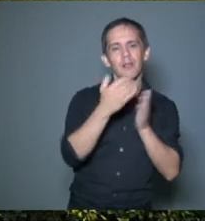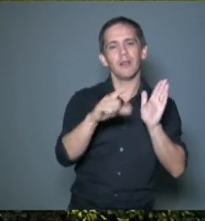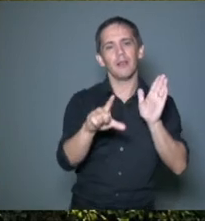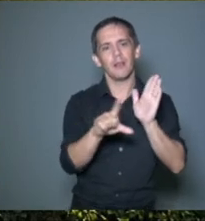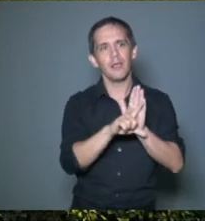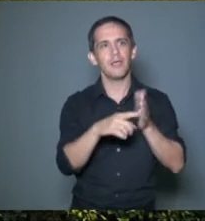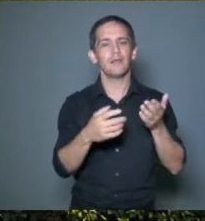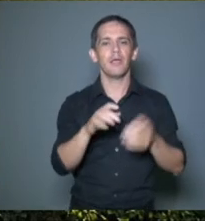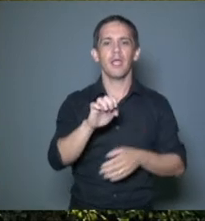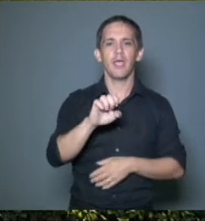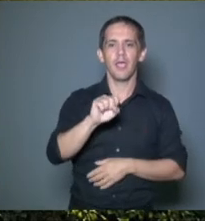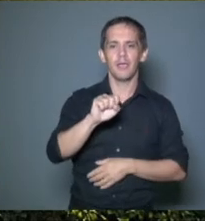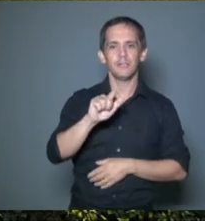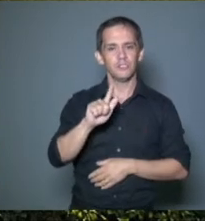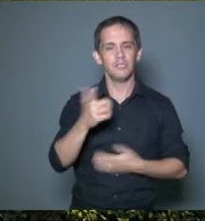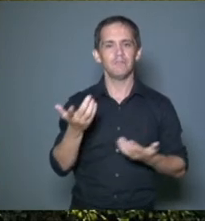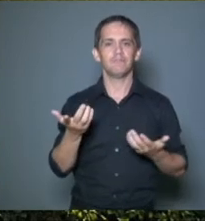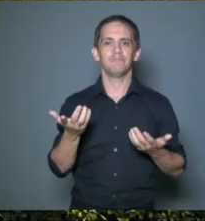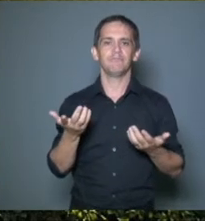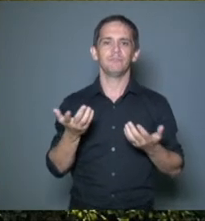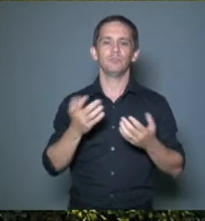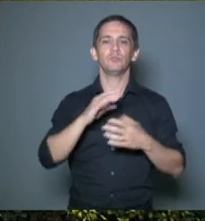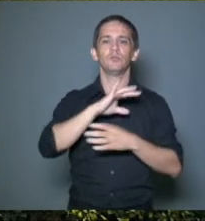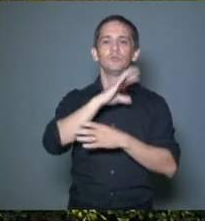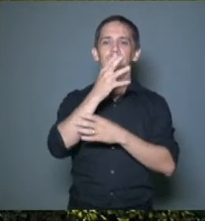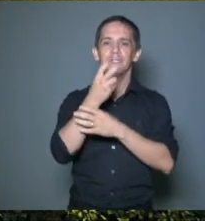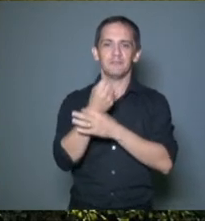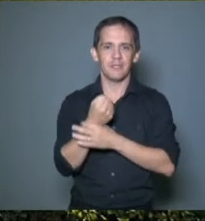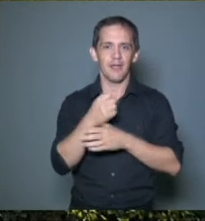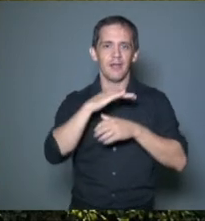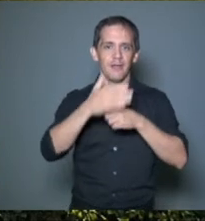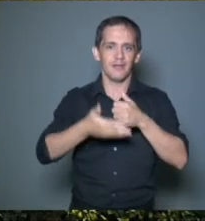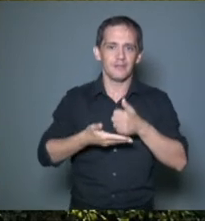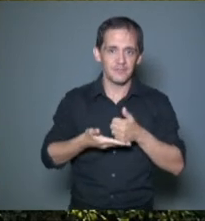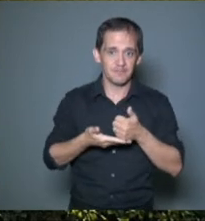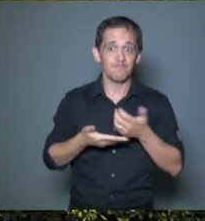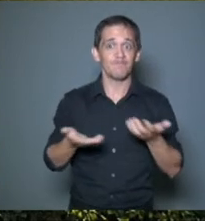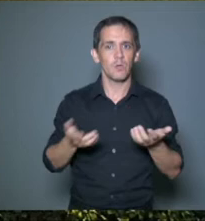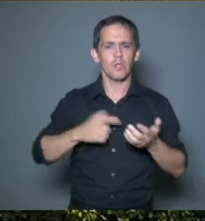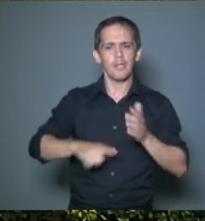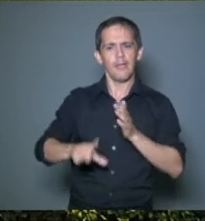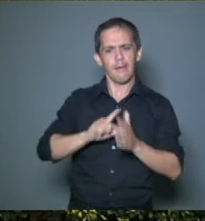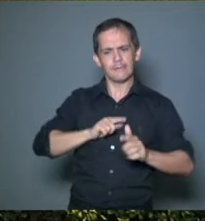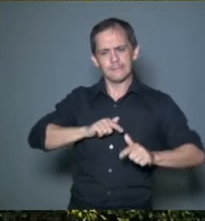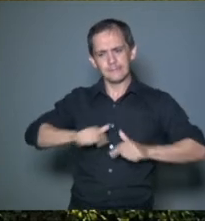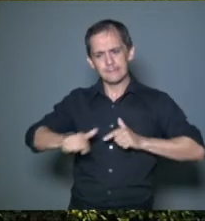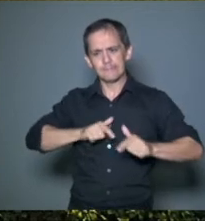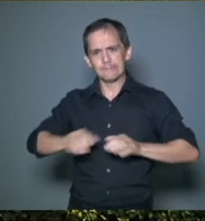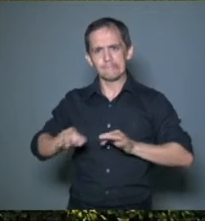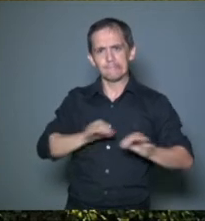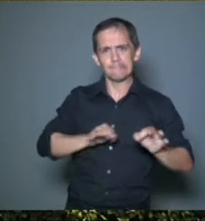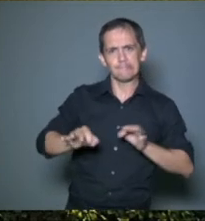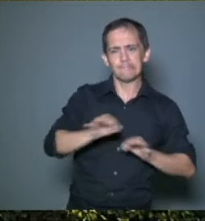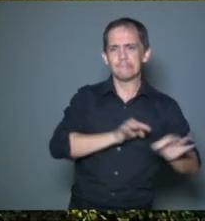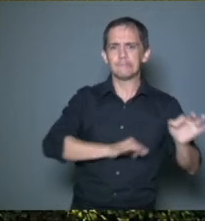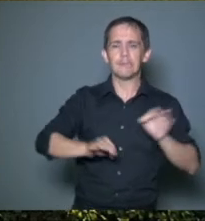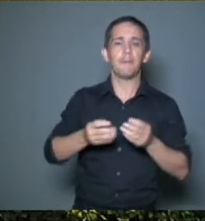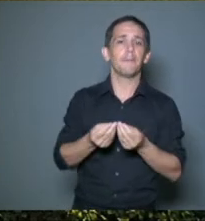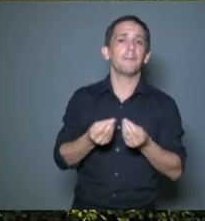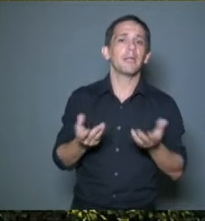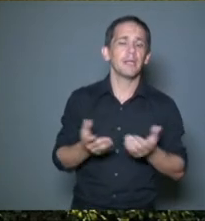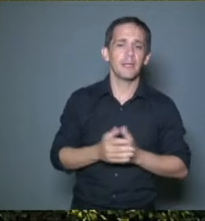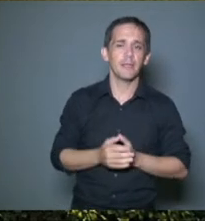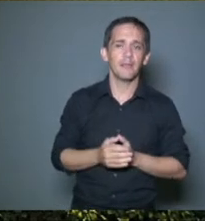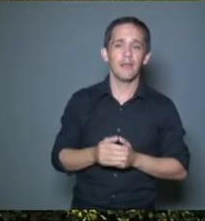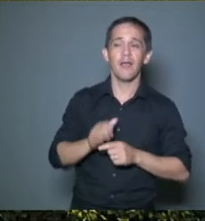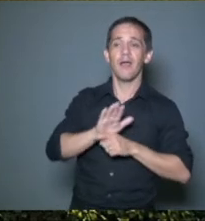with ESG and sustainability? So we work to deliver the big dream SLC has